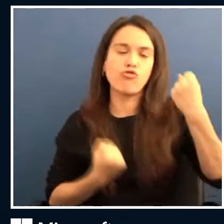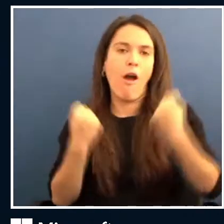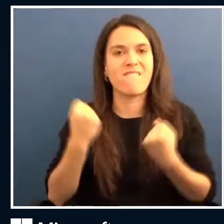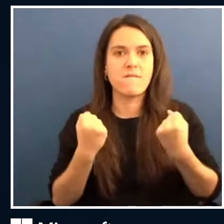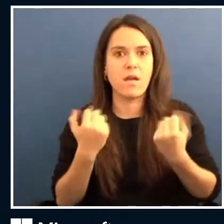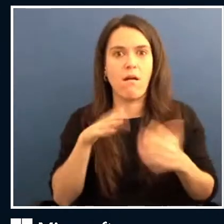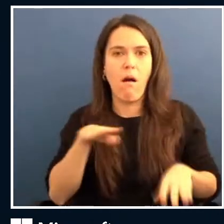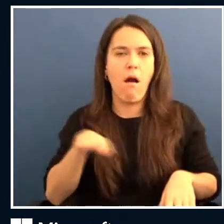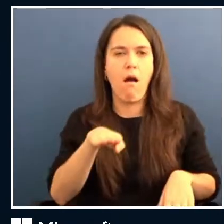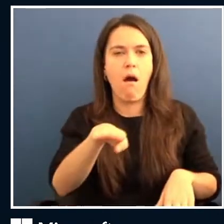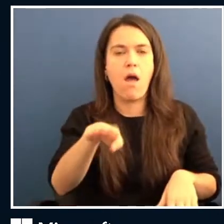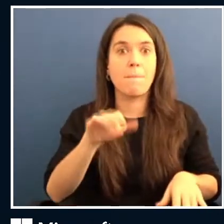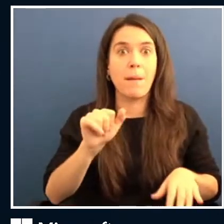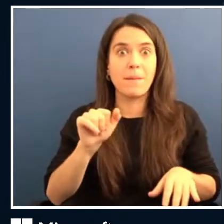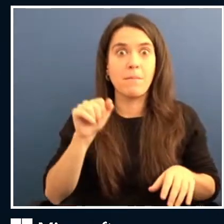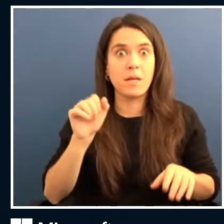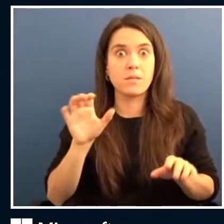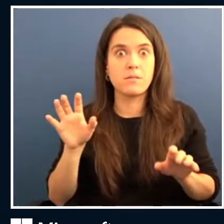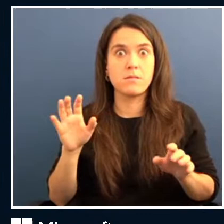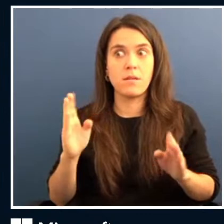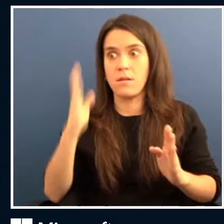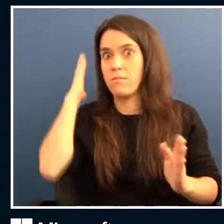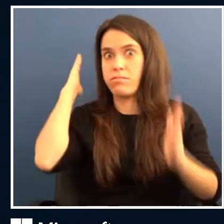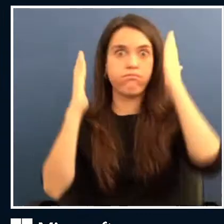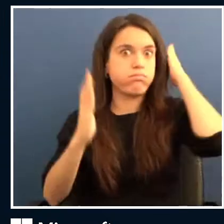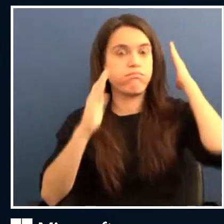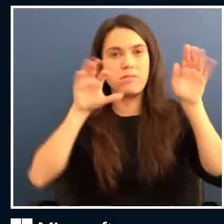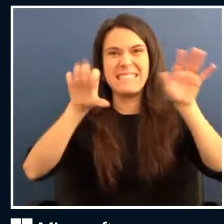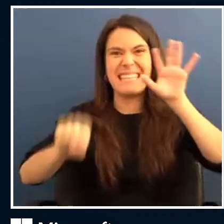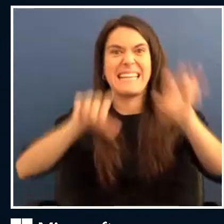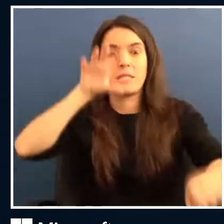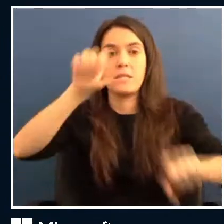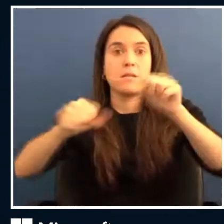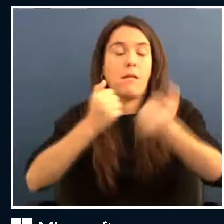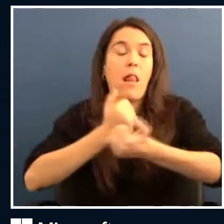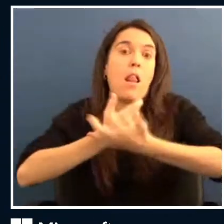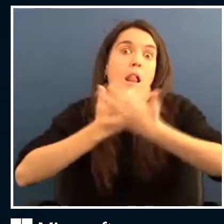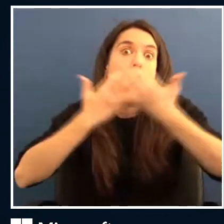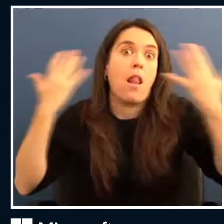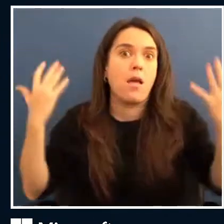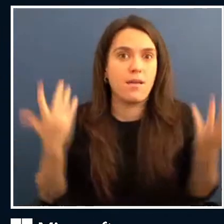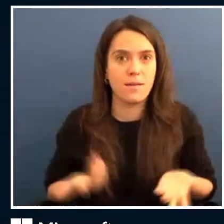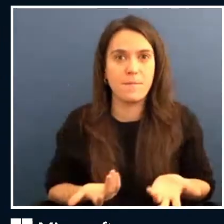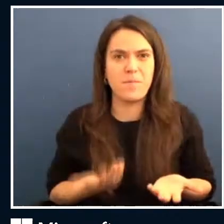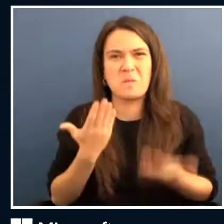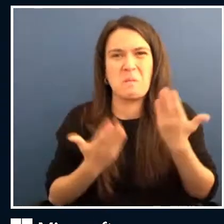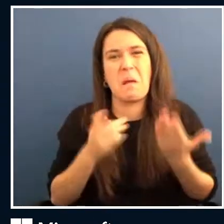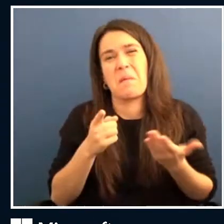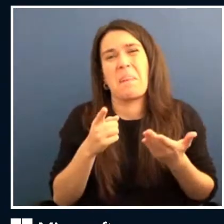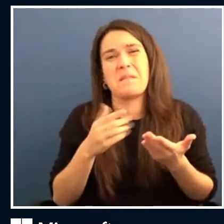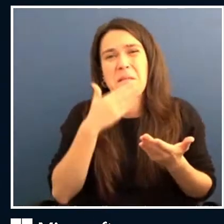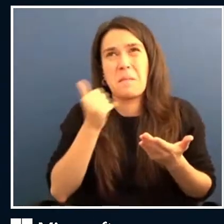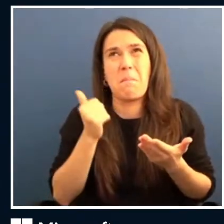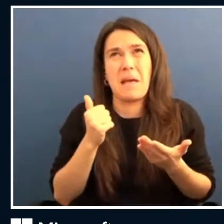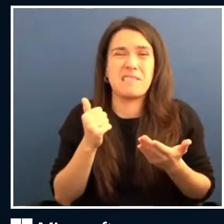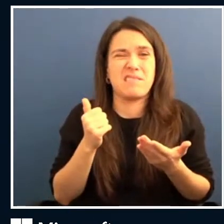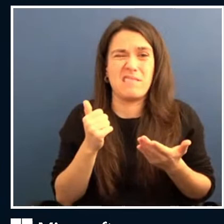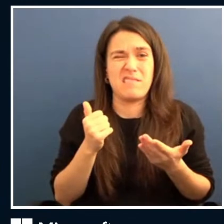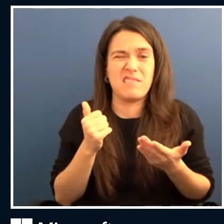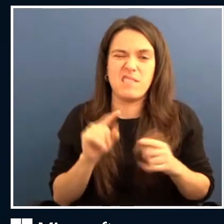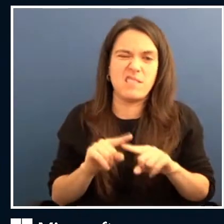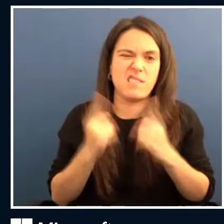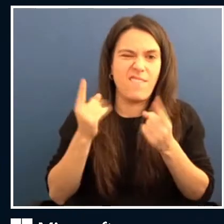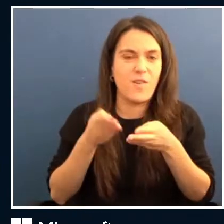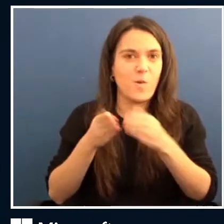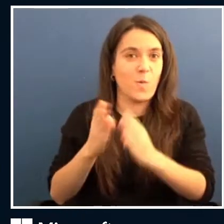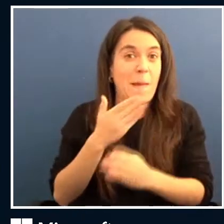of different things on the road in real time, suddenly using it might not be the best option in the world, and there might be a more like,